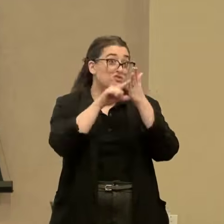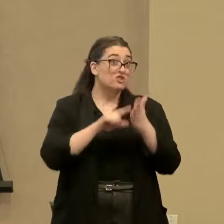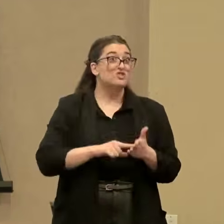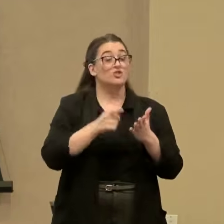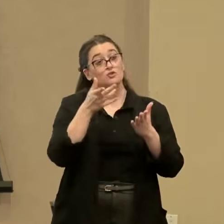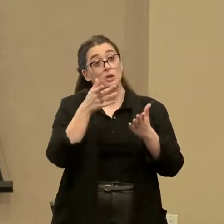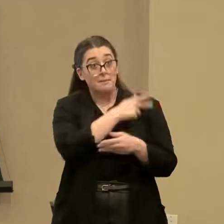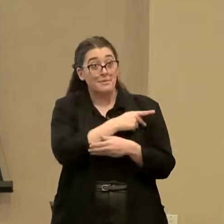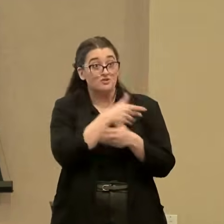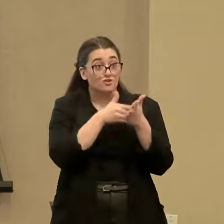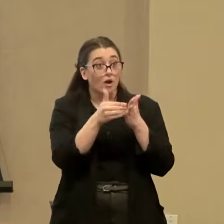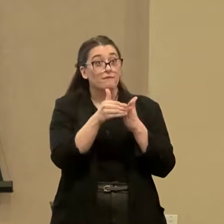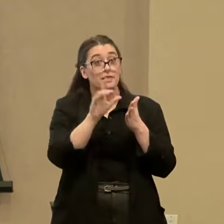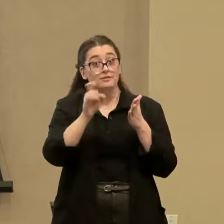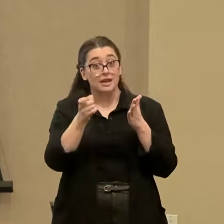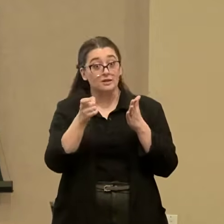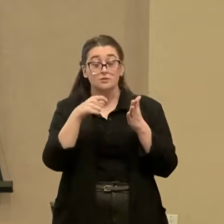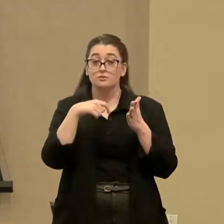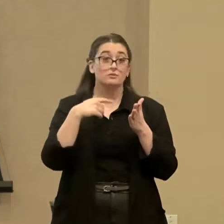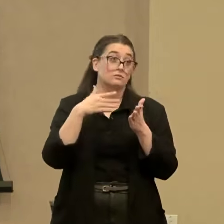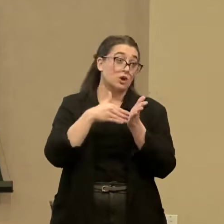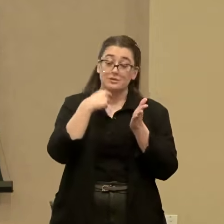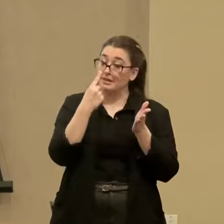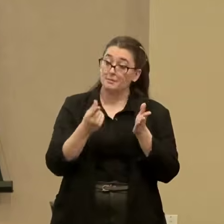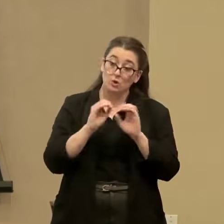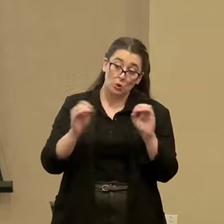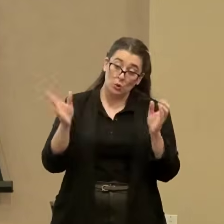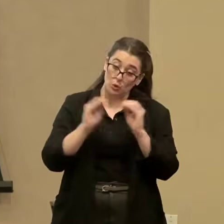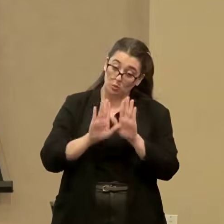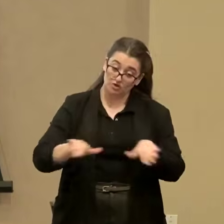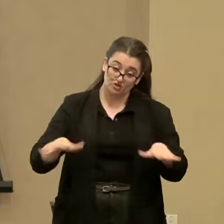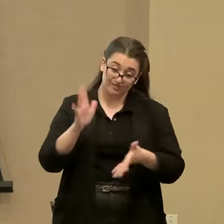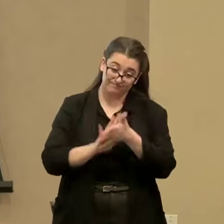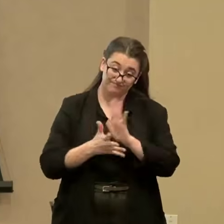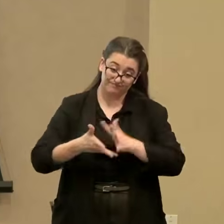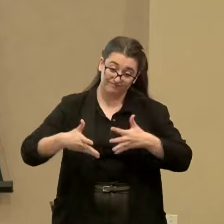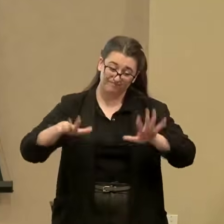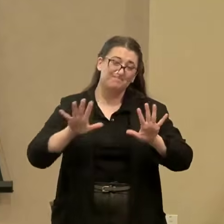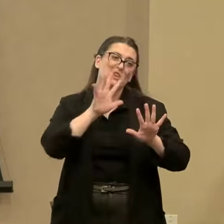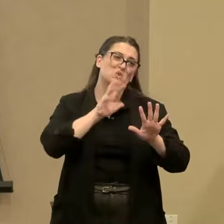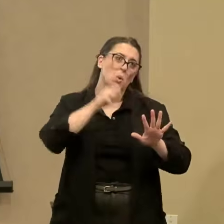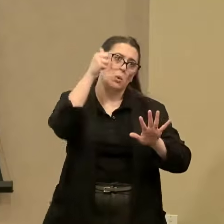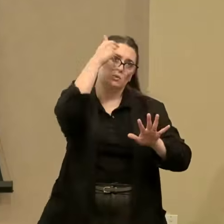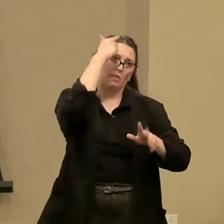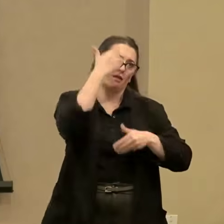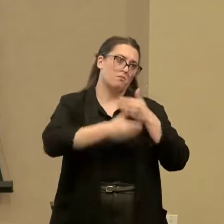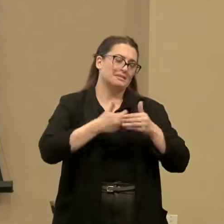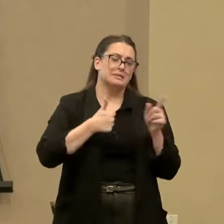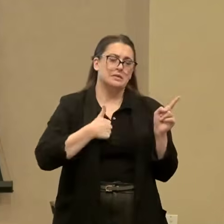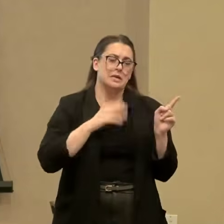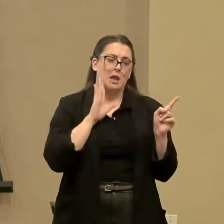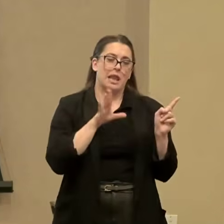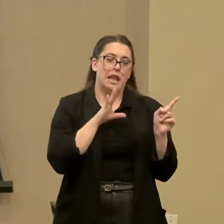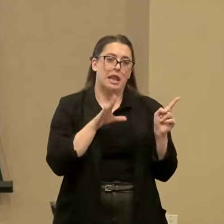who were told after their diagnosis, no more children, don't do it, you're done. And this does tend to be an older thought process. I would never tell